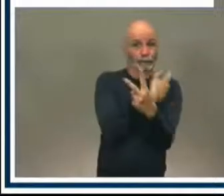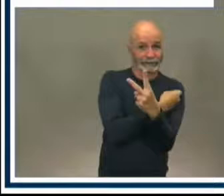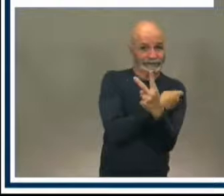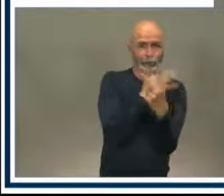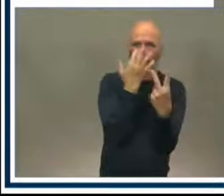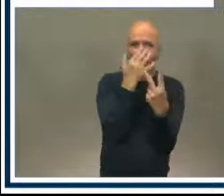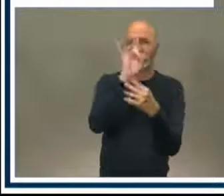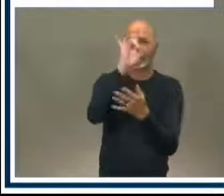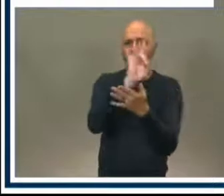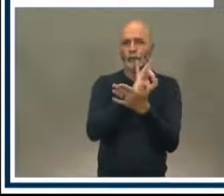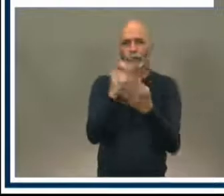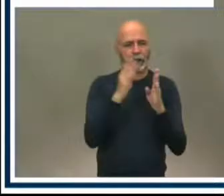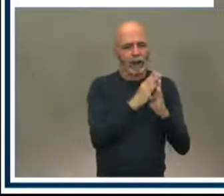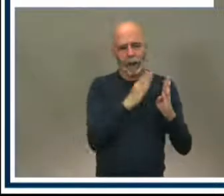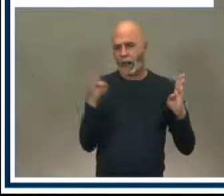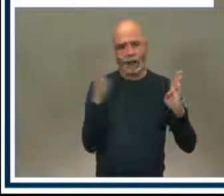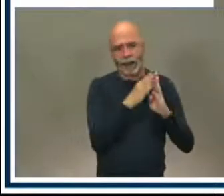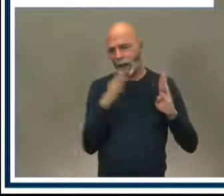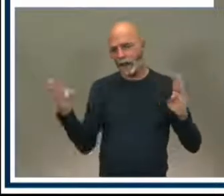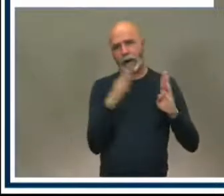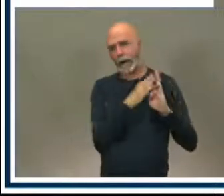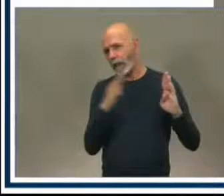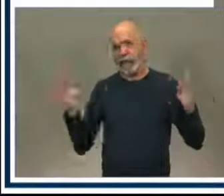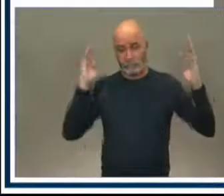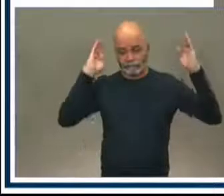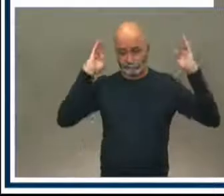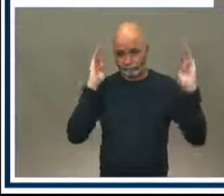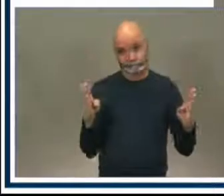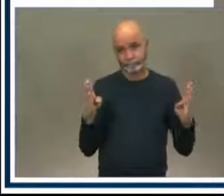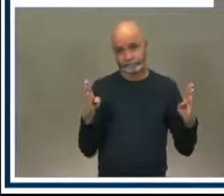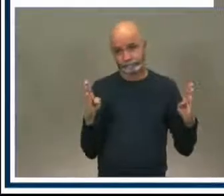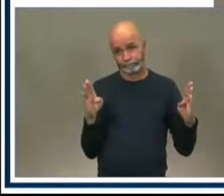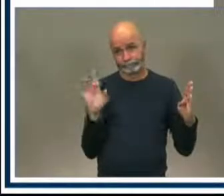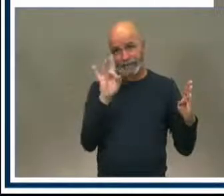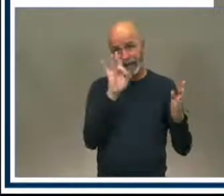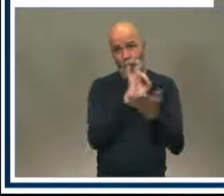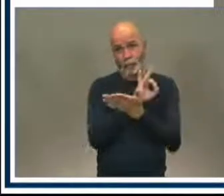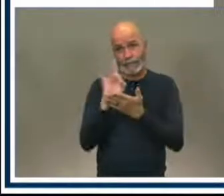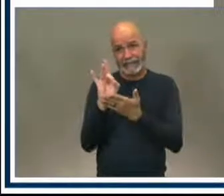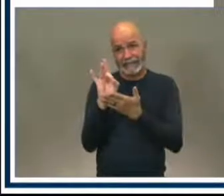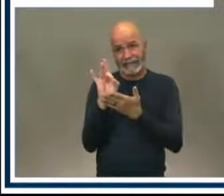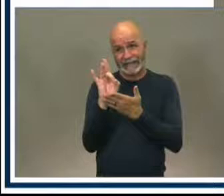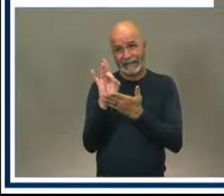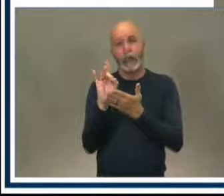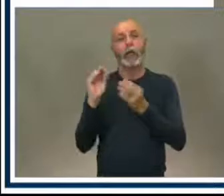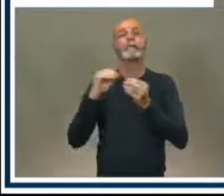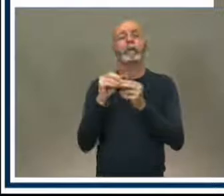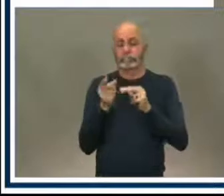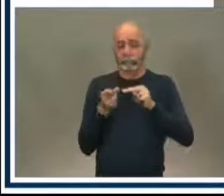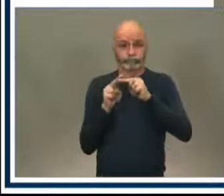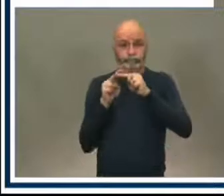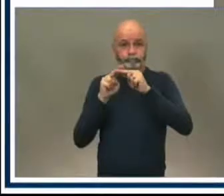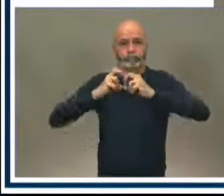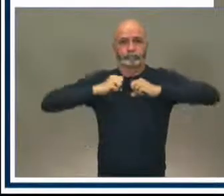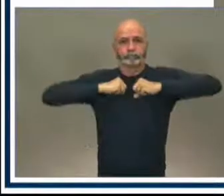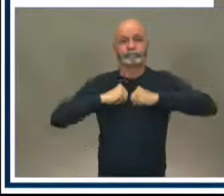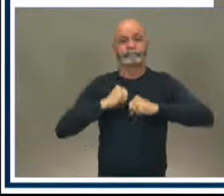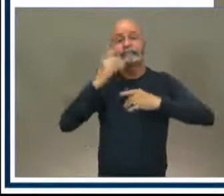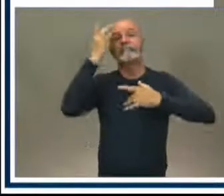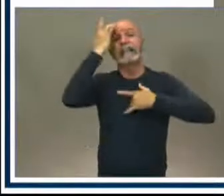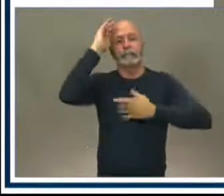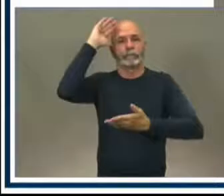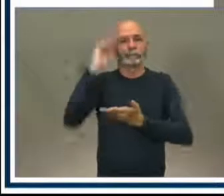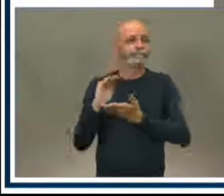that an extended interval of at least 8 weeks provides more durable protection against the disease. So